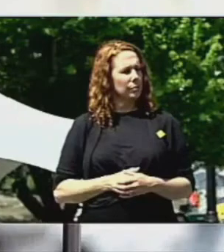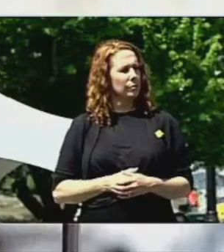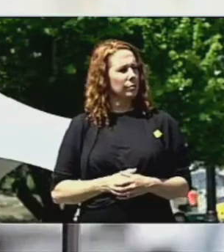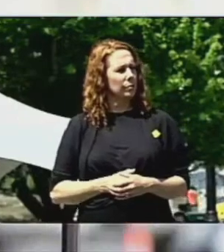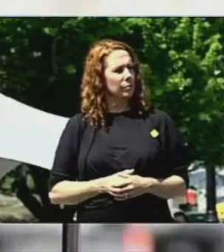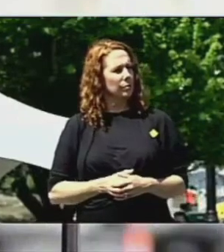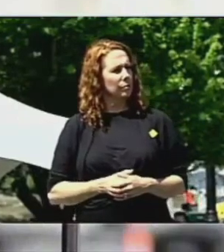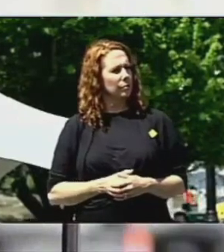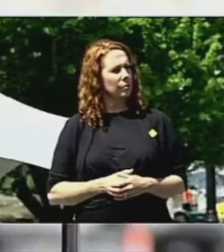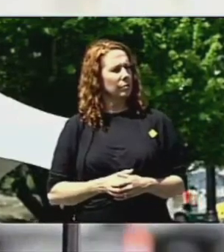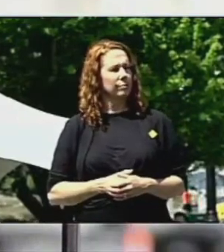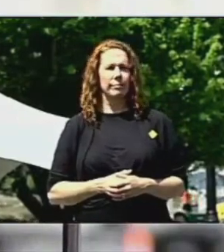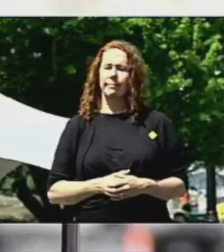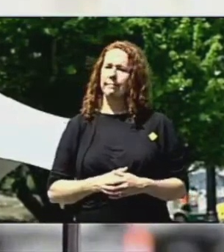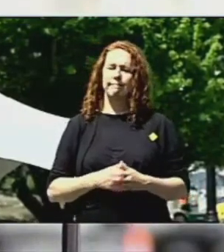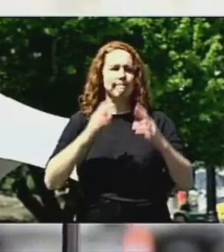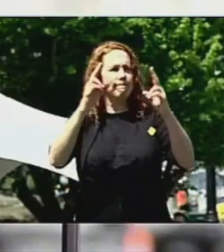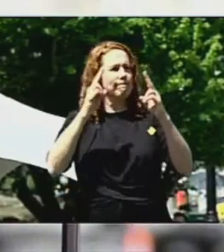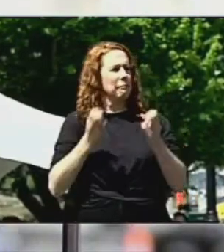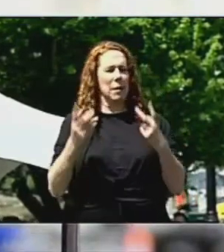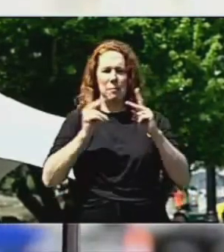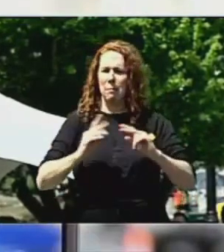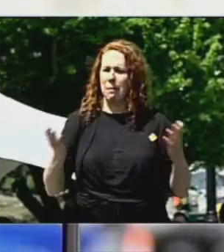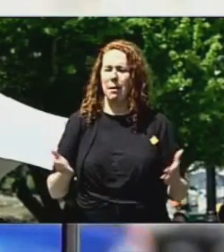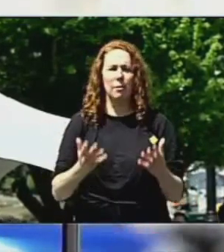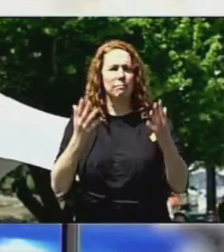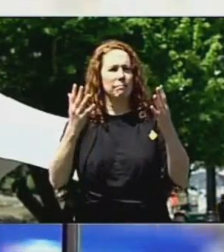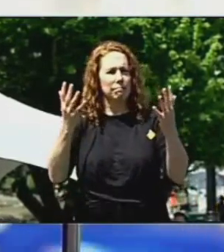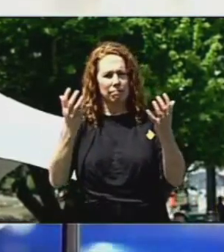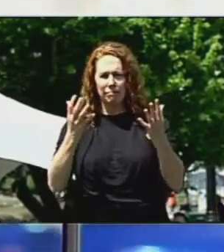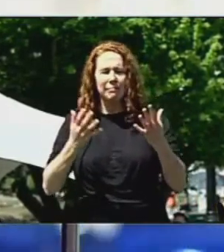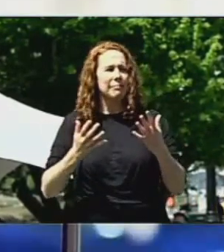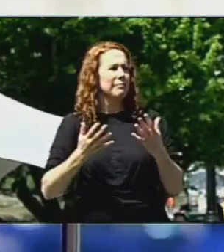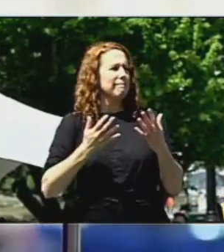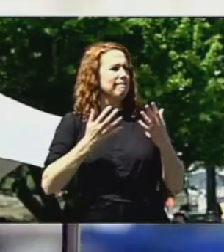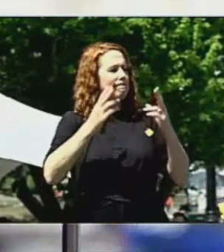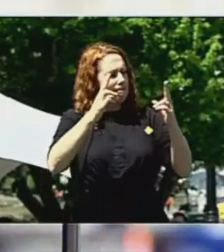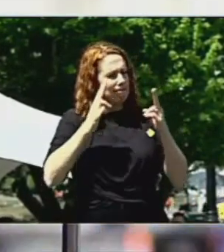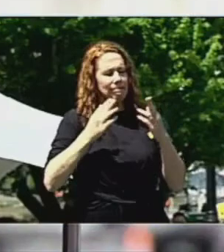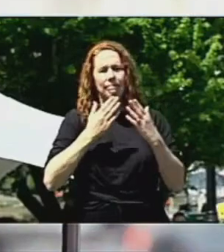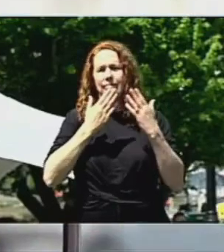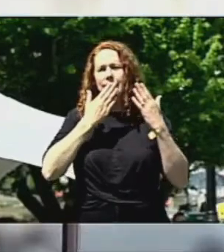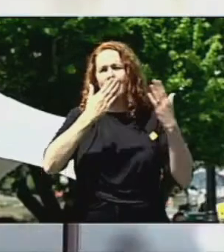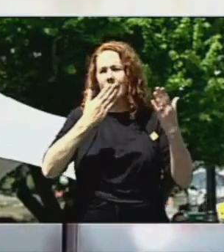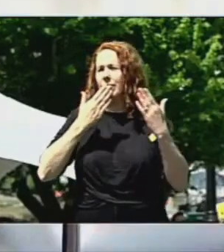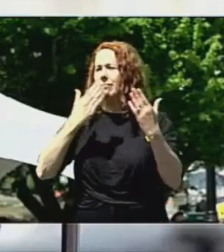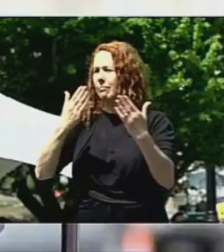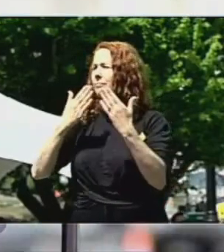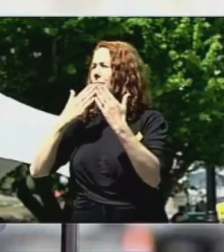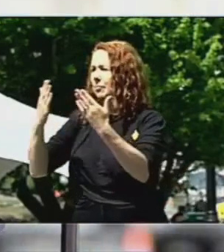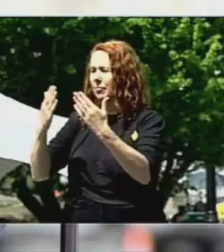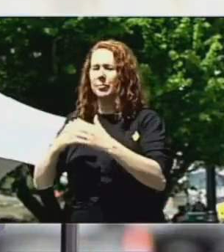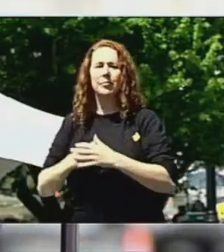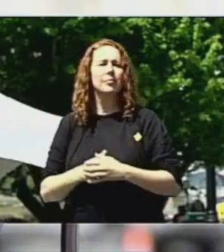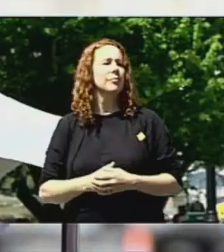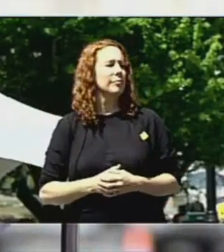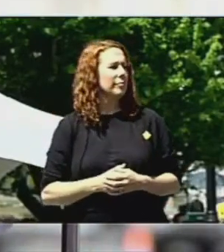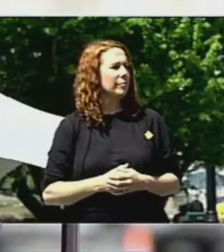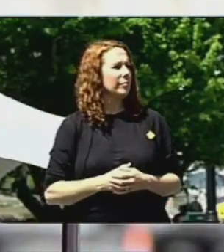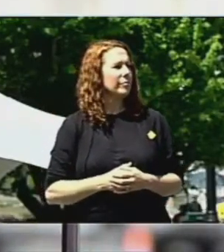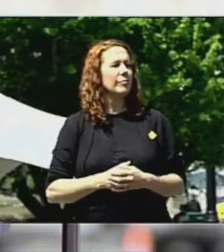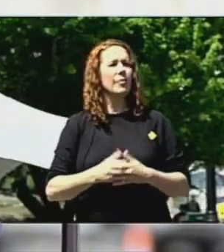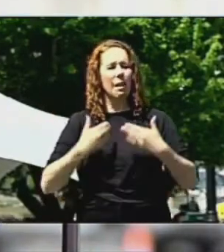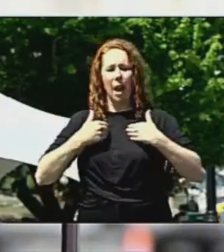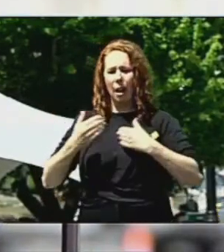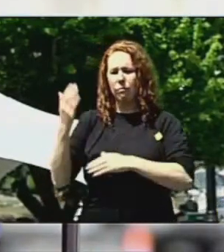So honored to see so many of you here today, and so grateful that you would all come out today. And we have a few people who are going to share